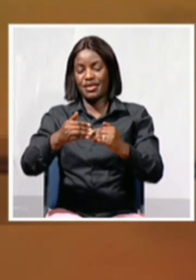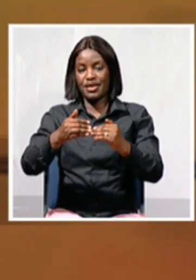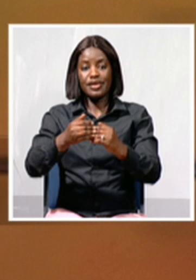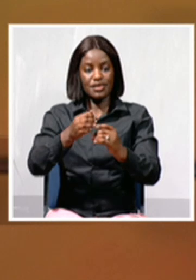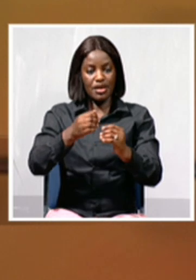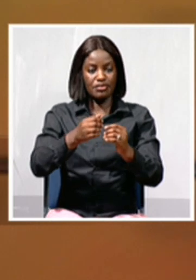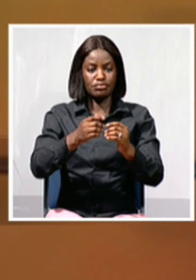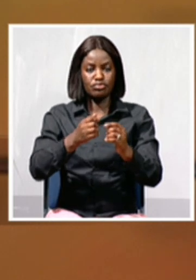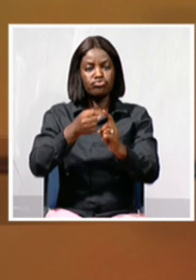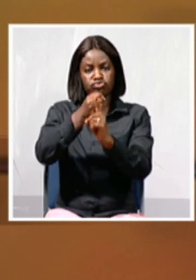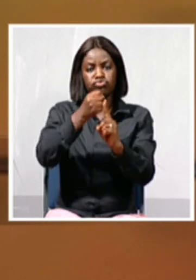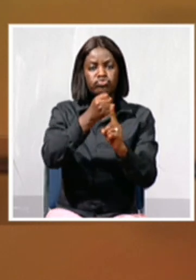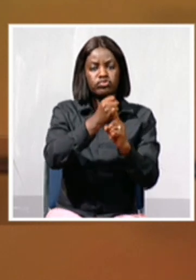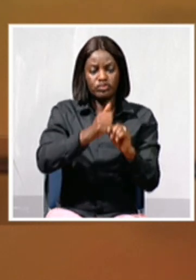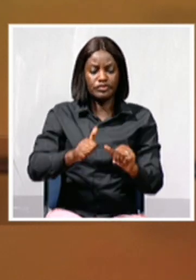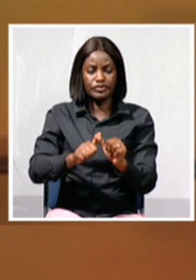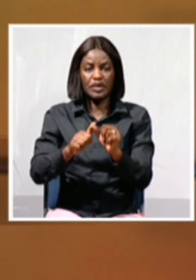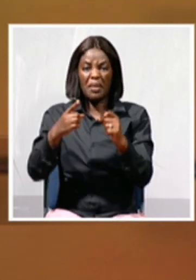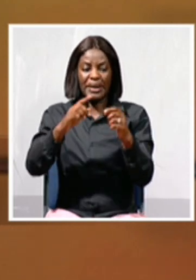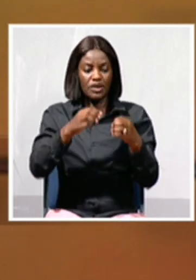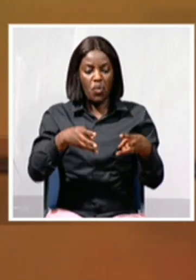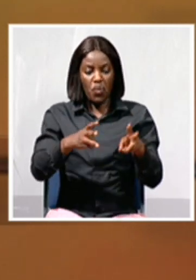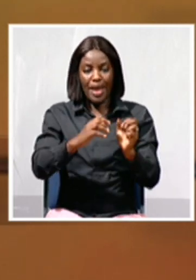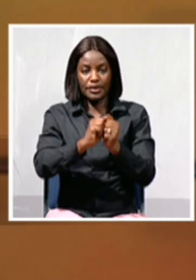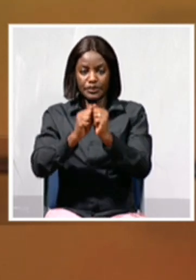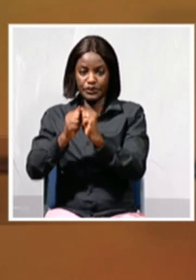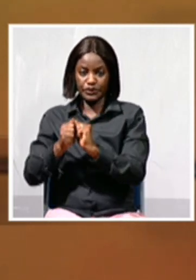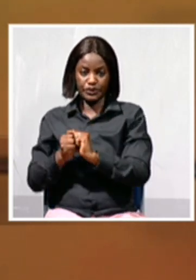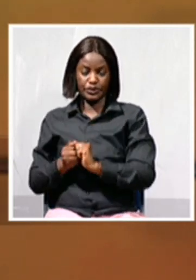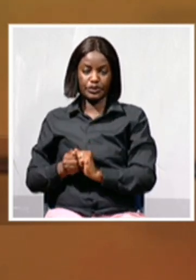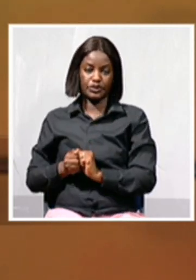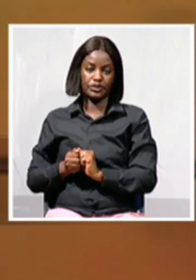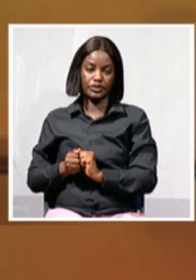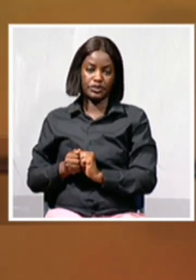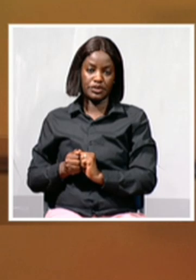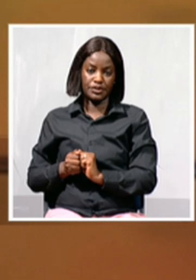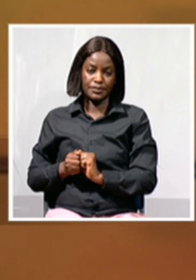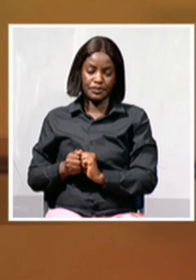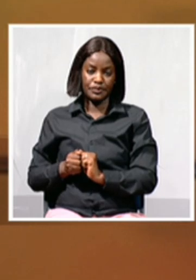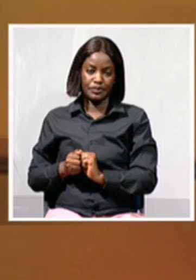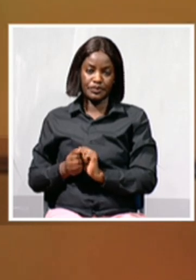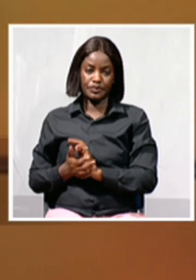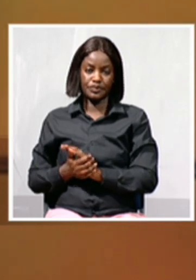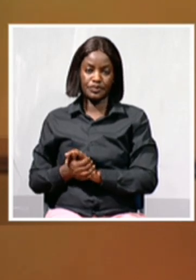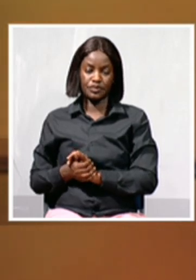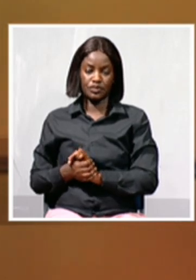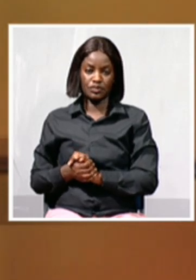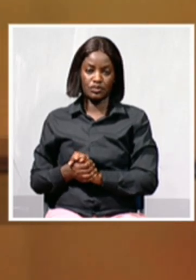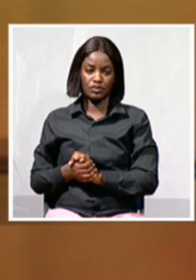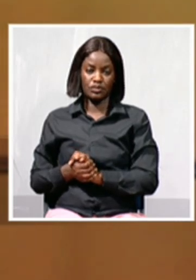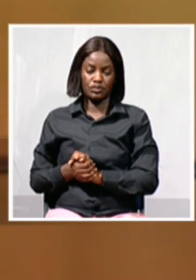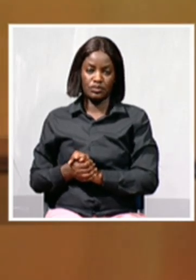changes. And this time our theme will be put your voice in the box. And we have really,